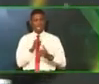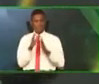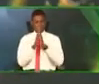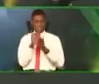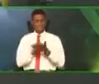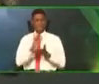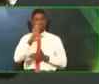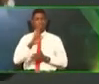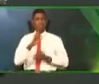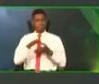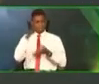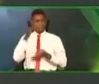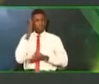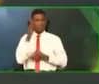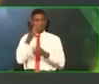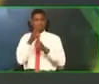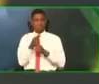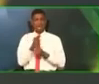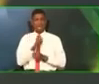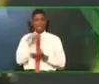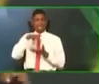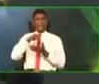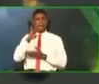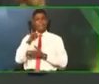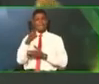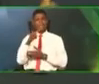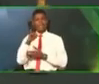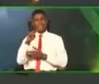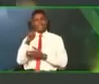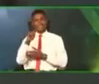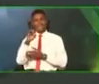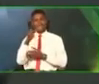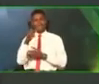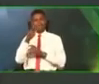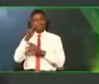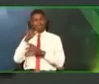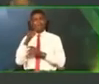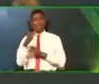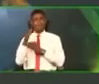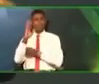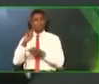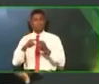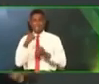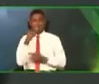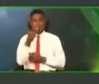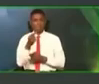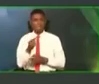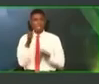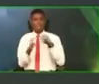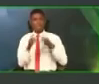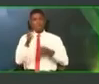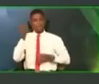will be alive to receive. I stand by the integrity of the Lord to tell you this. If you understand what I'm teaching you now, it